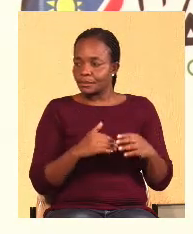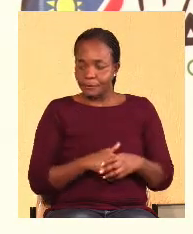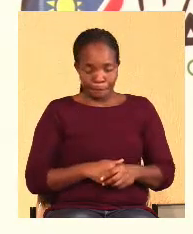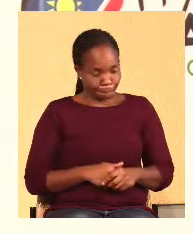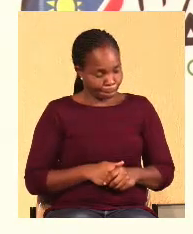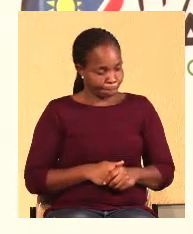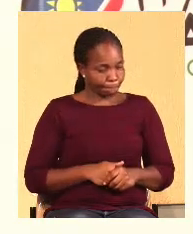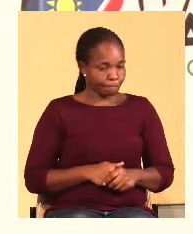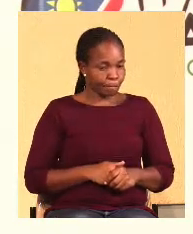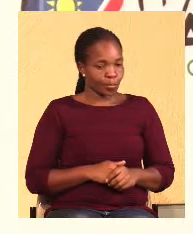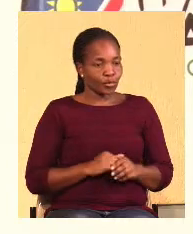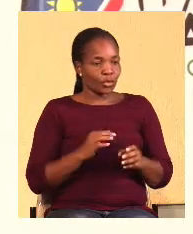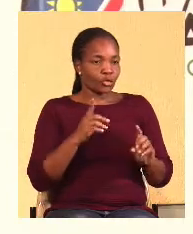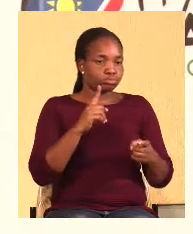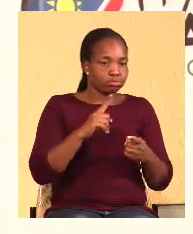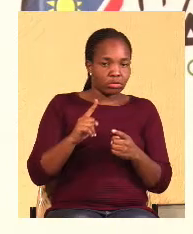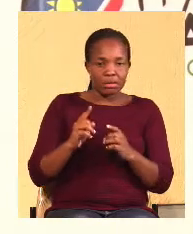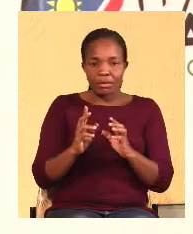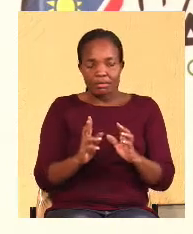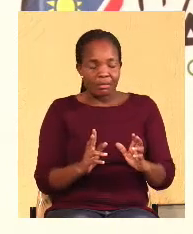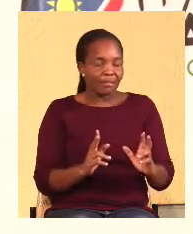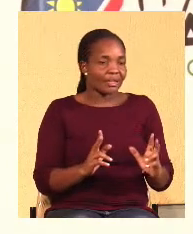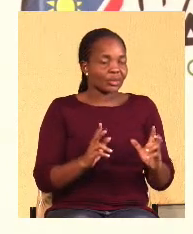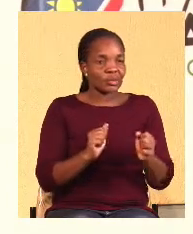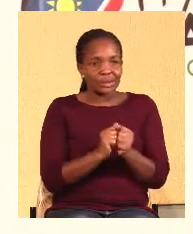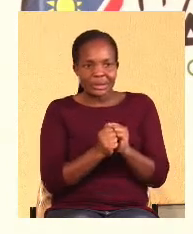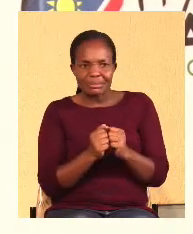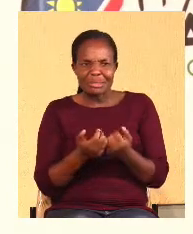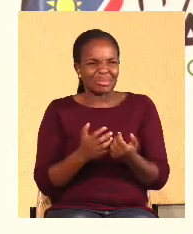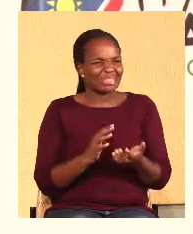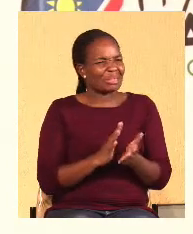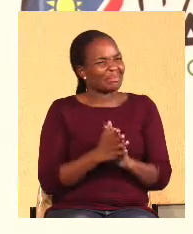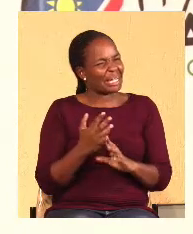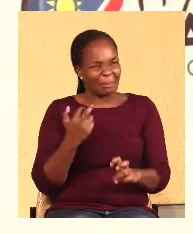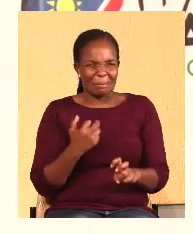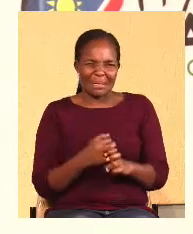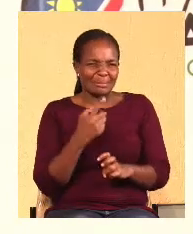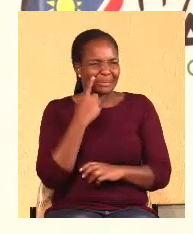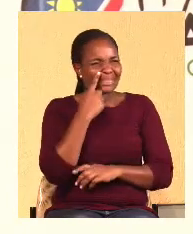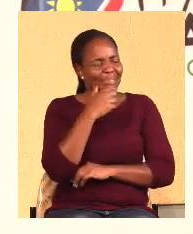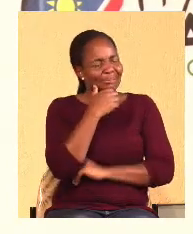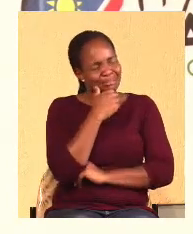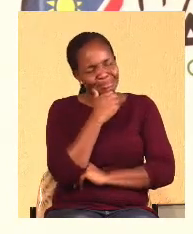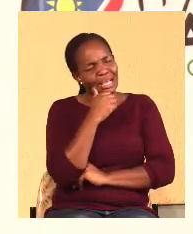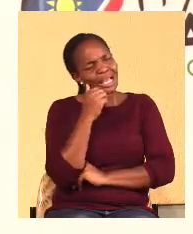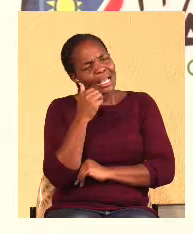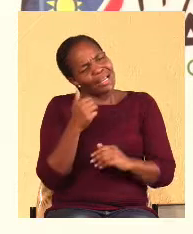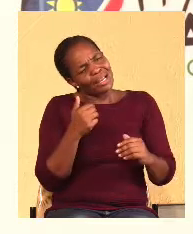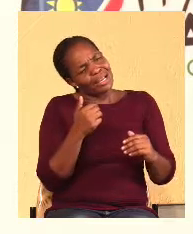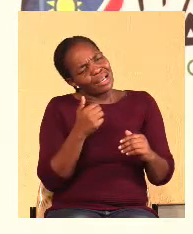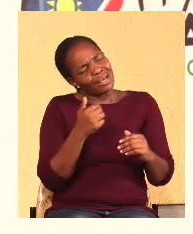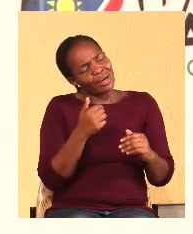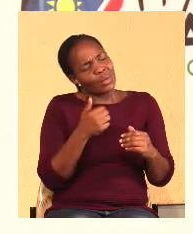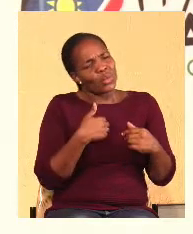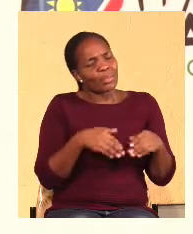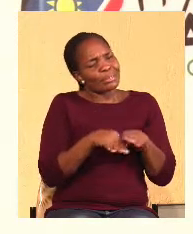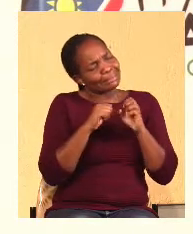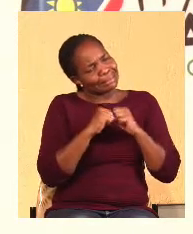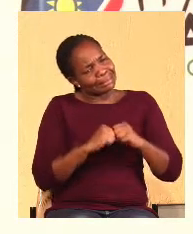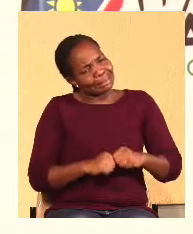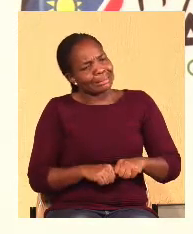of reducing the number of people, and in terms also, looking at how we can put measures in